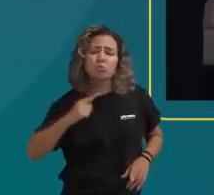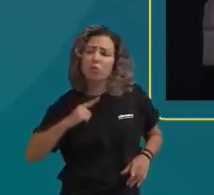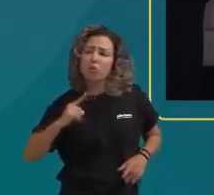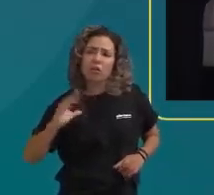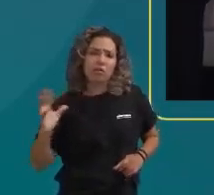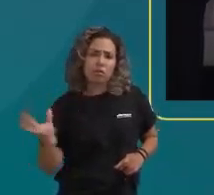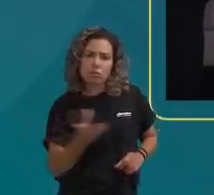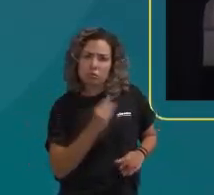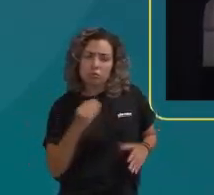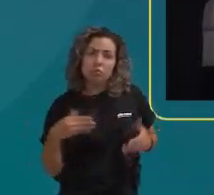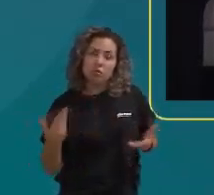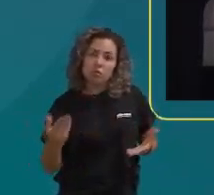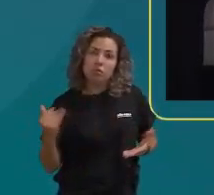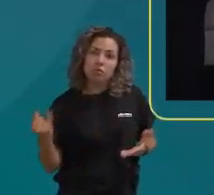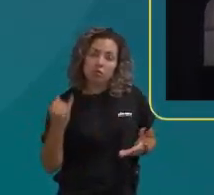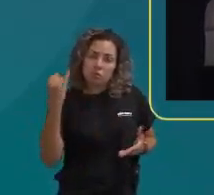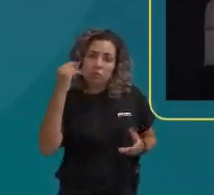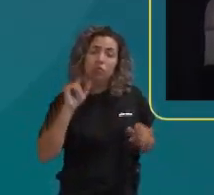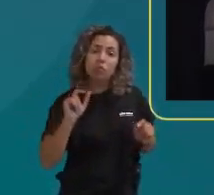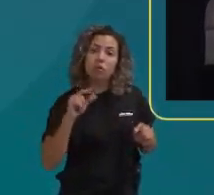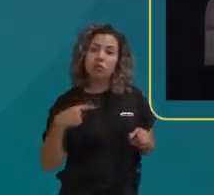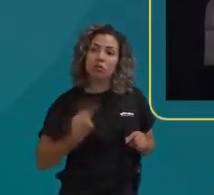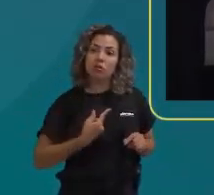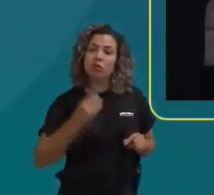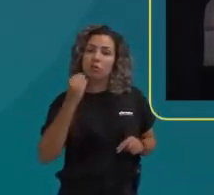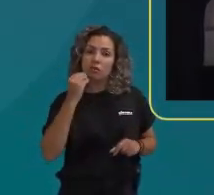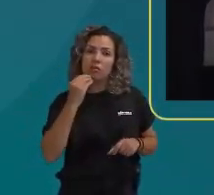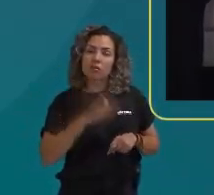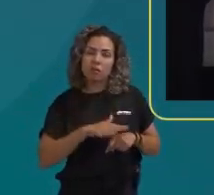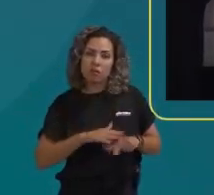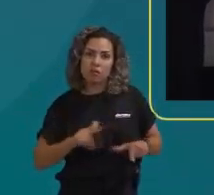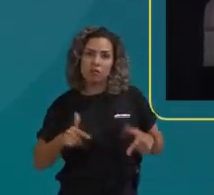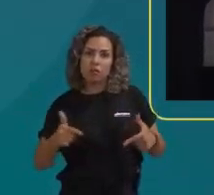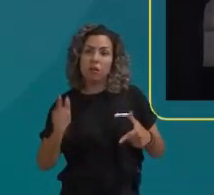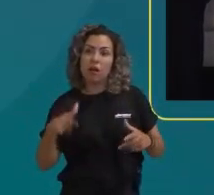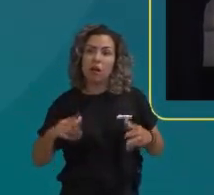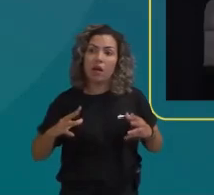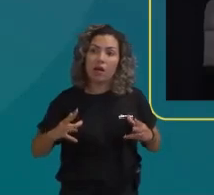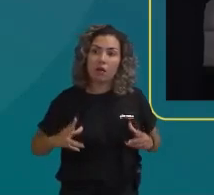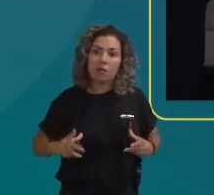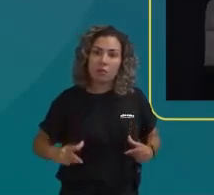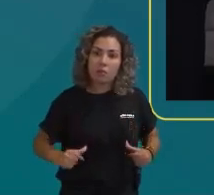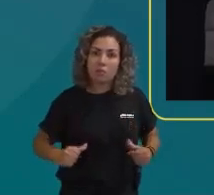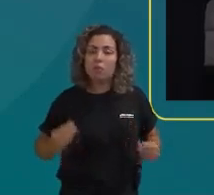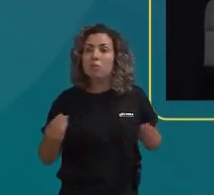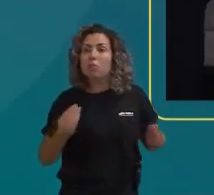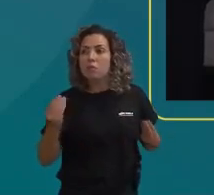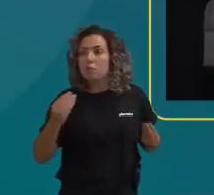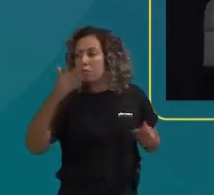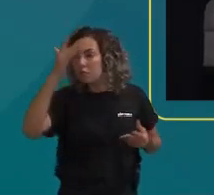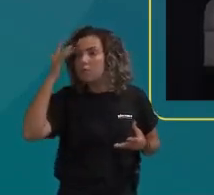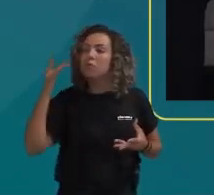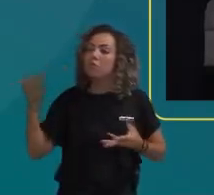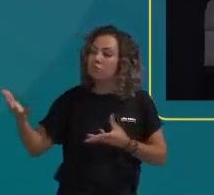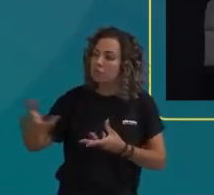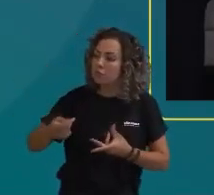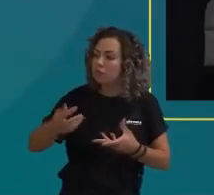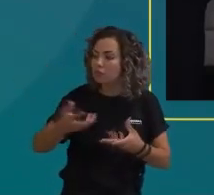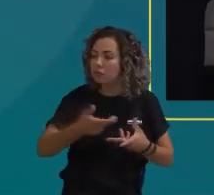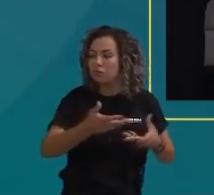do is to clean up the entire thing, have the people's participation into it. So this is one part of the story. The second